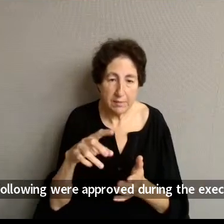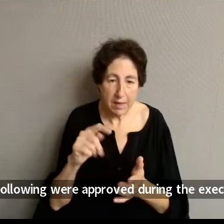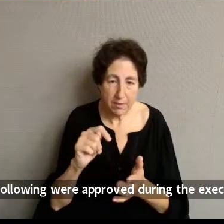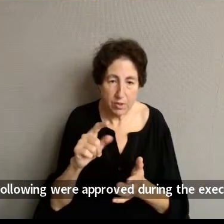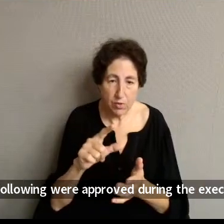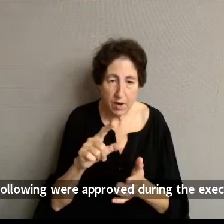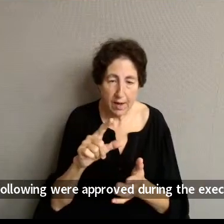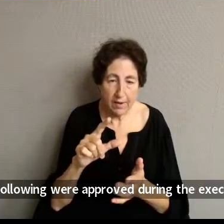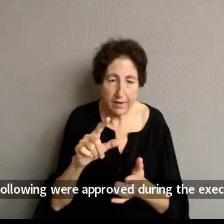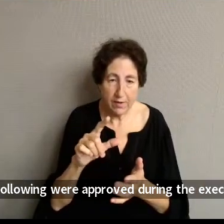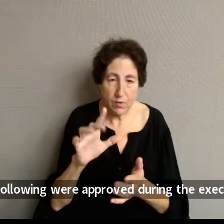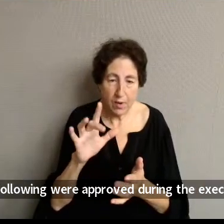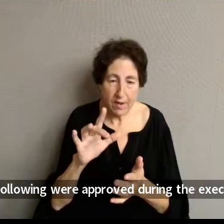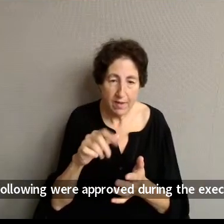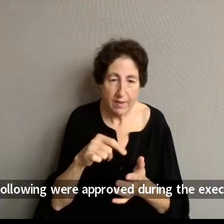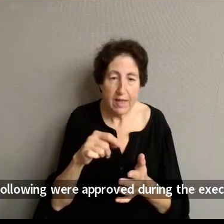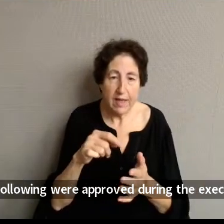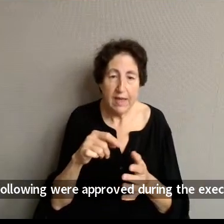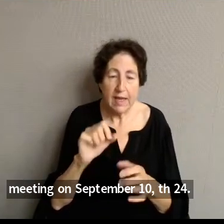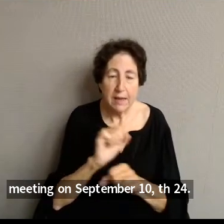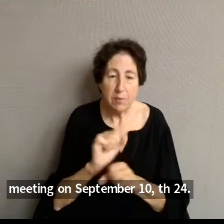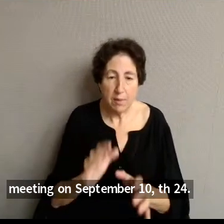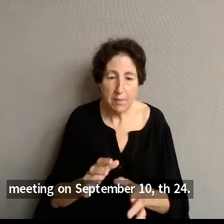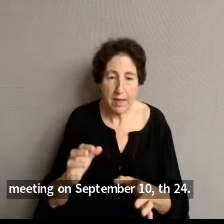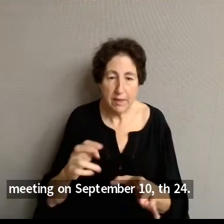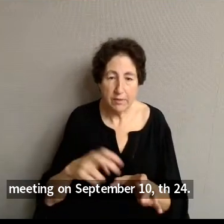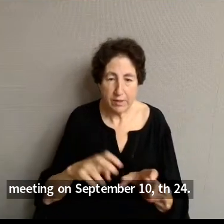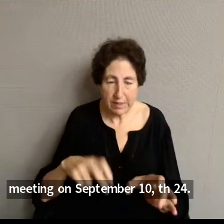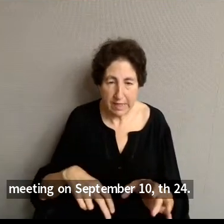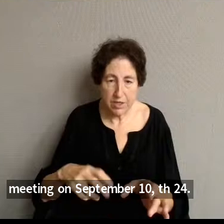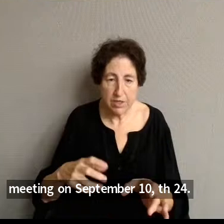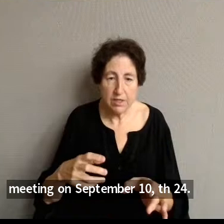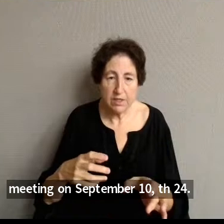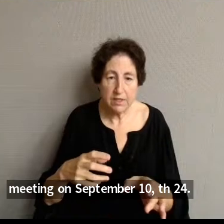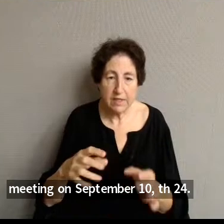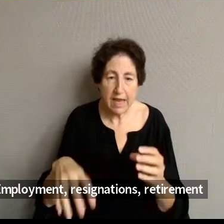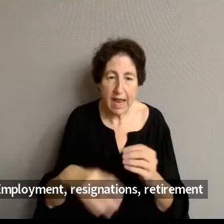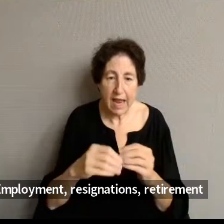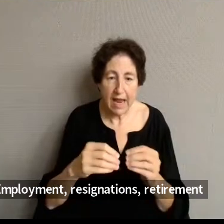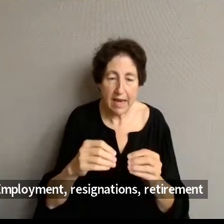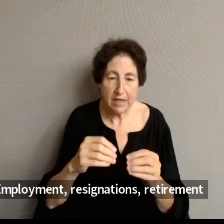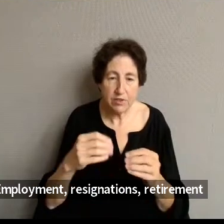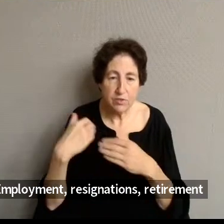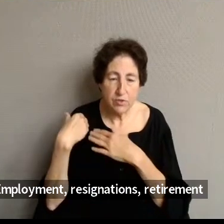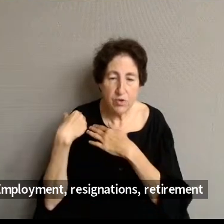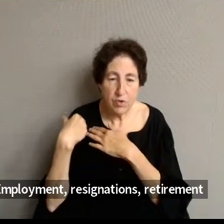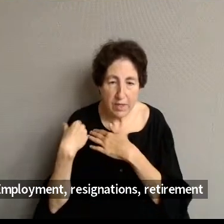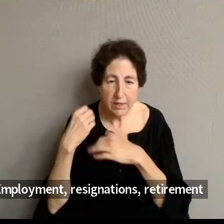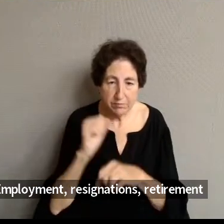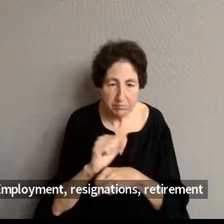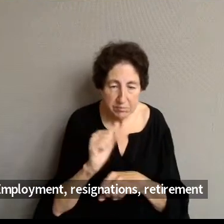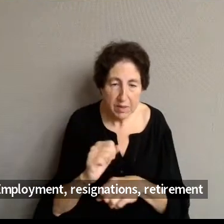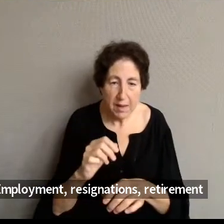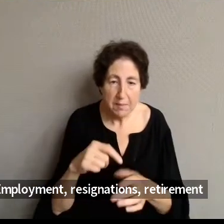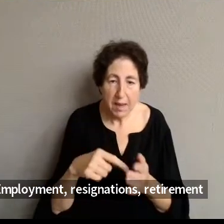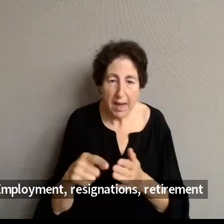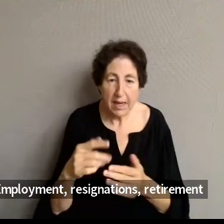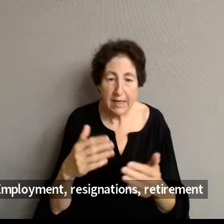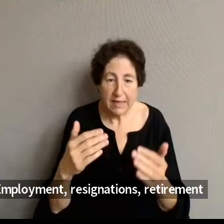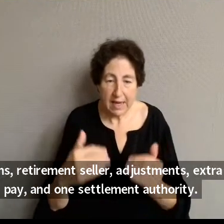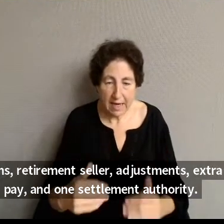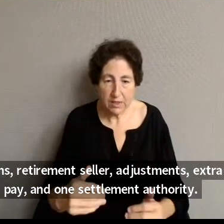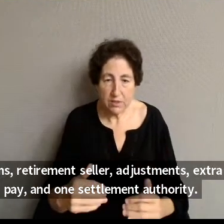2024. Employment resignations, retirements, salary adjustments, extra duty pay, and 1 settlement authority. Next, we have